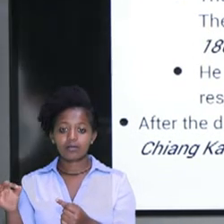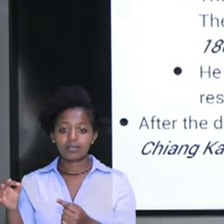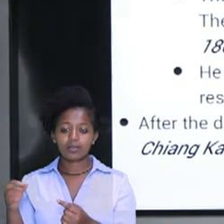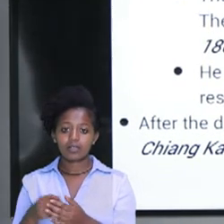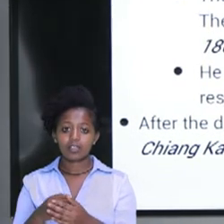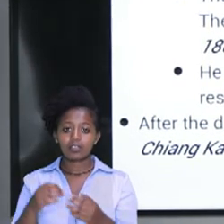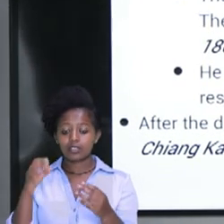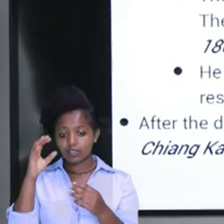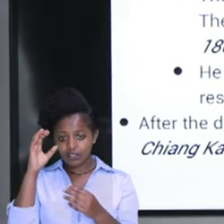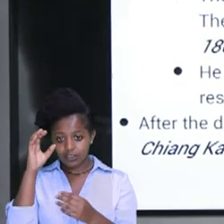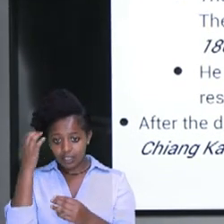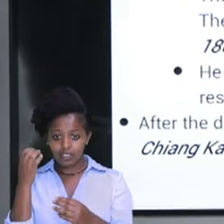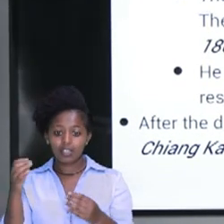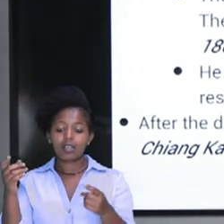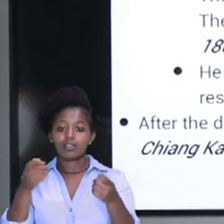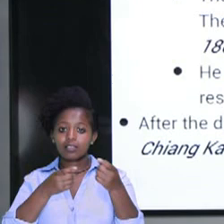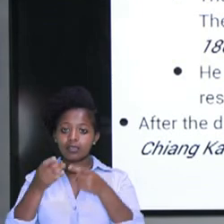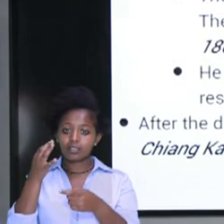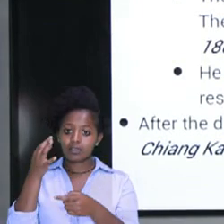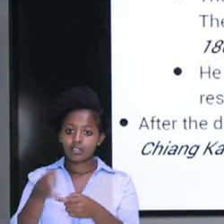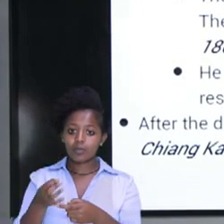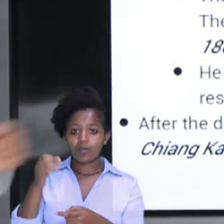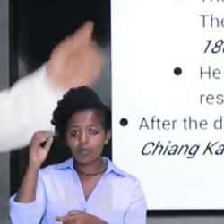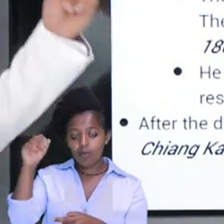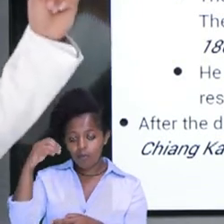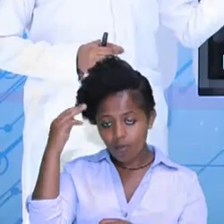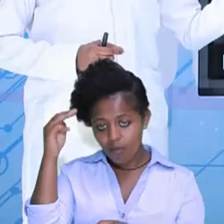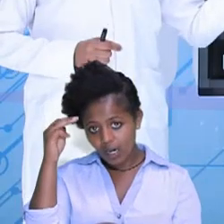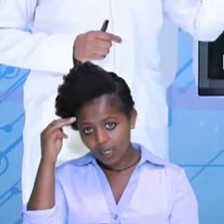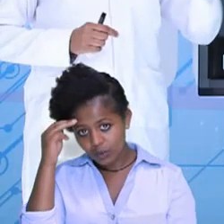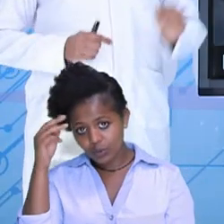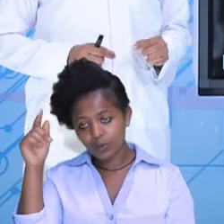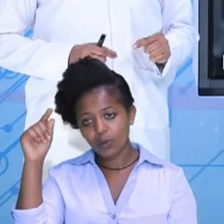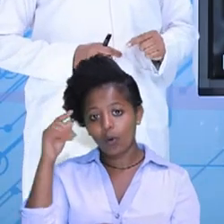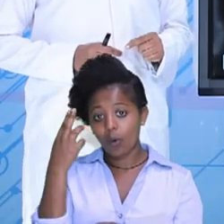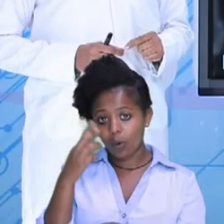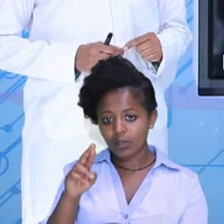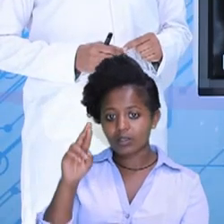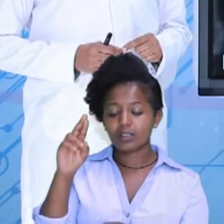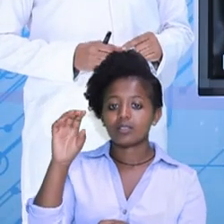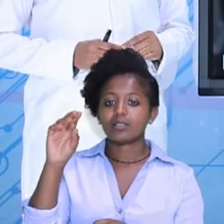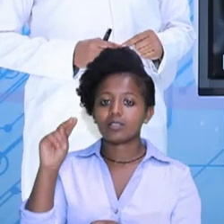empire under the leadership of Manchu or Chang dynasty.